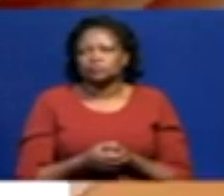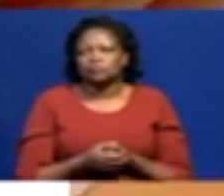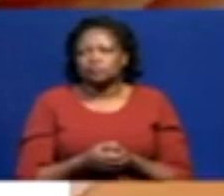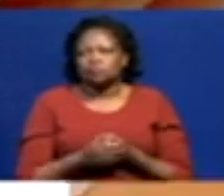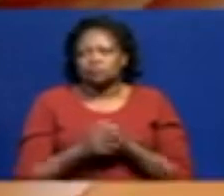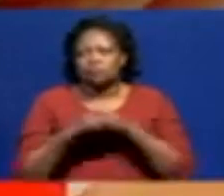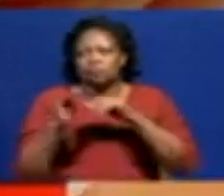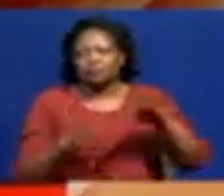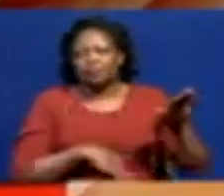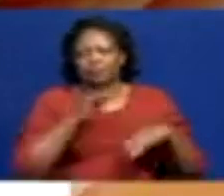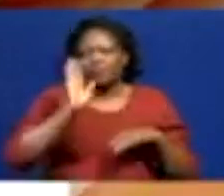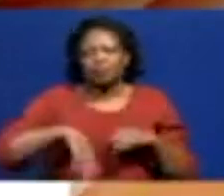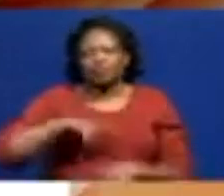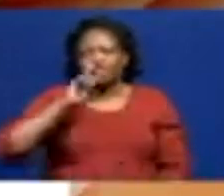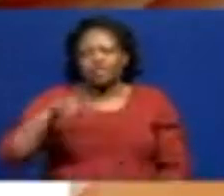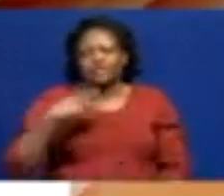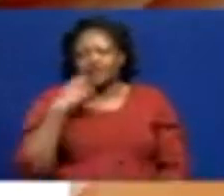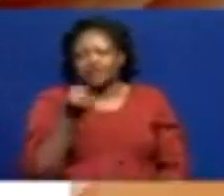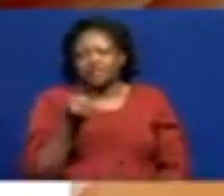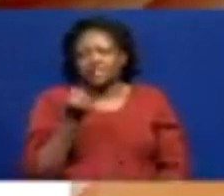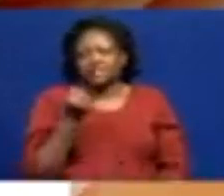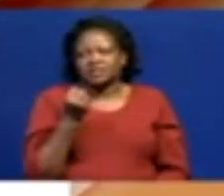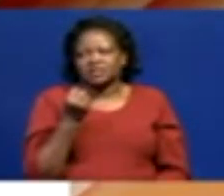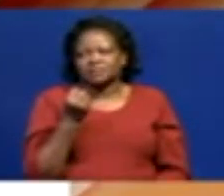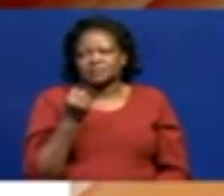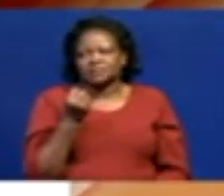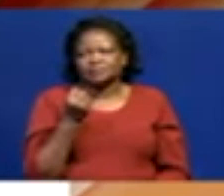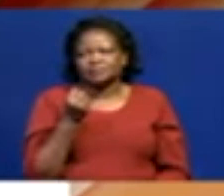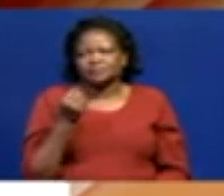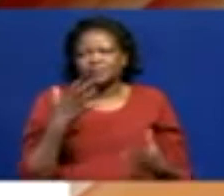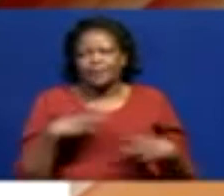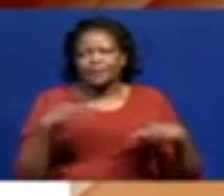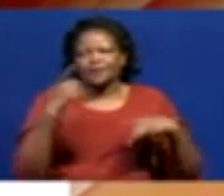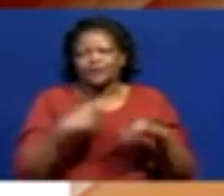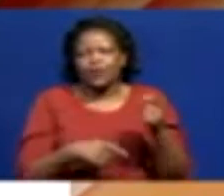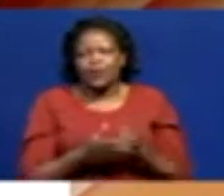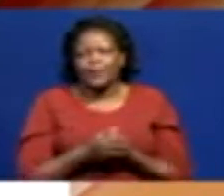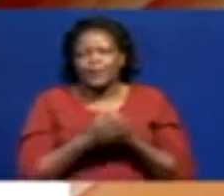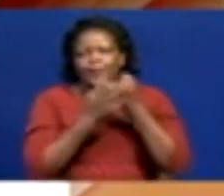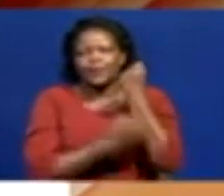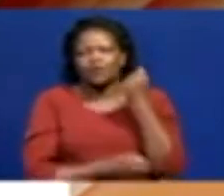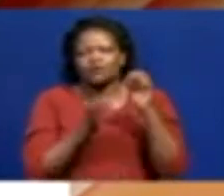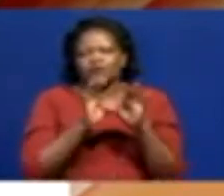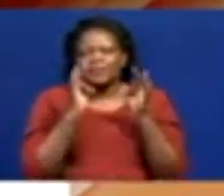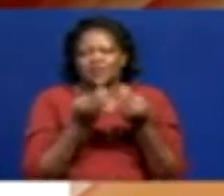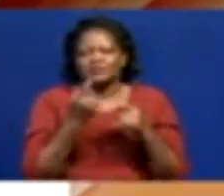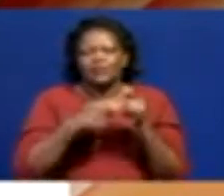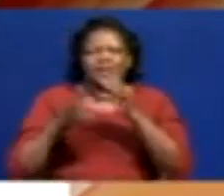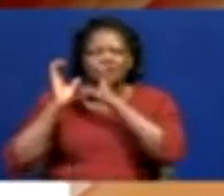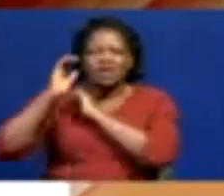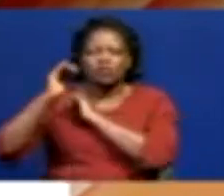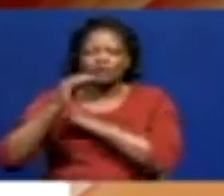Moving on, more than 2,500 people from humble backgrounds in Kibarani, Kilifi County